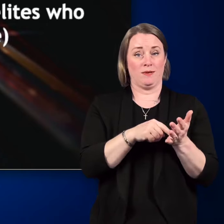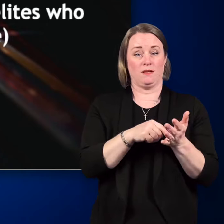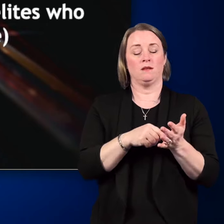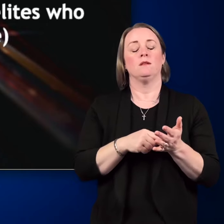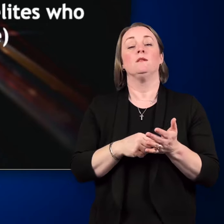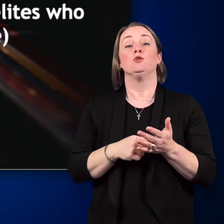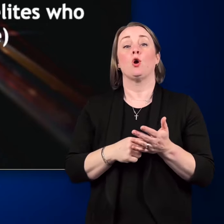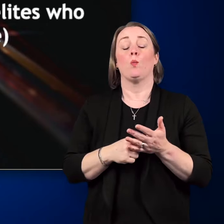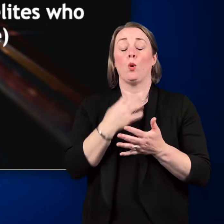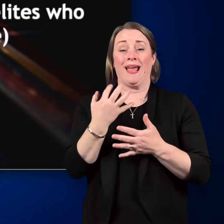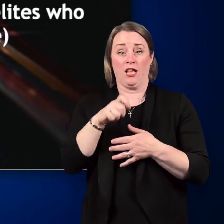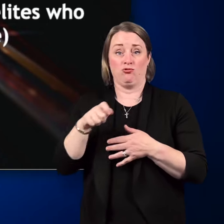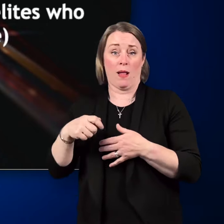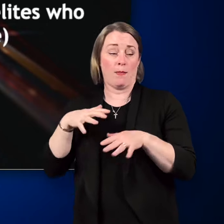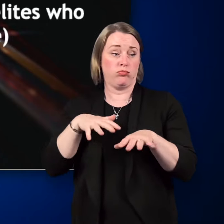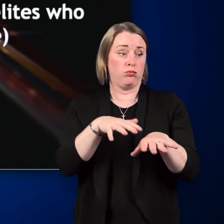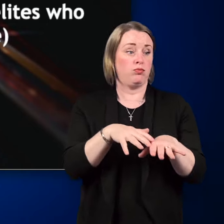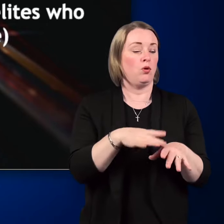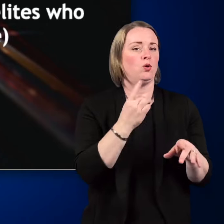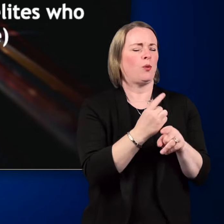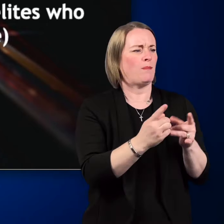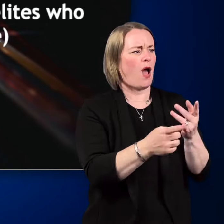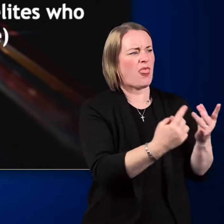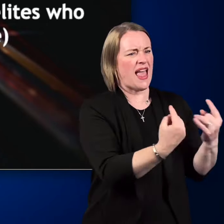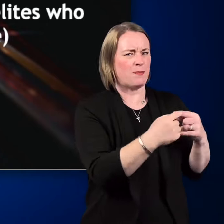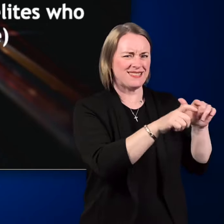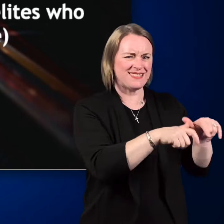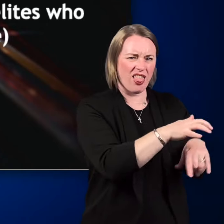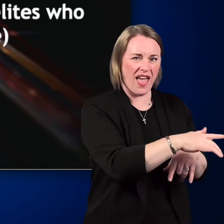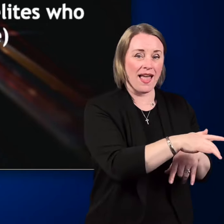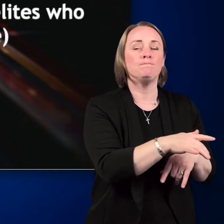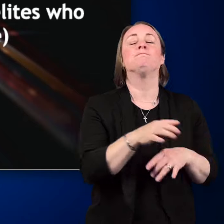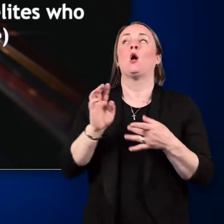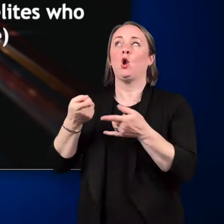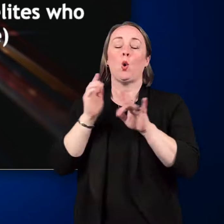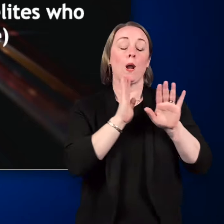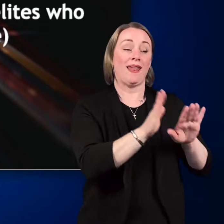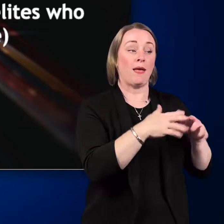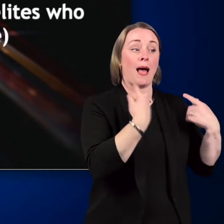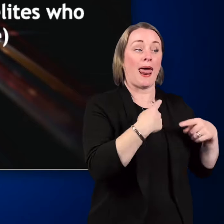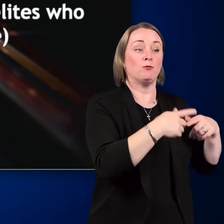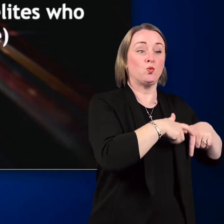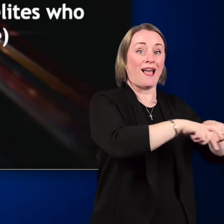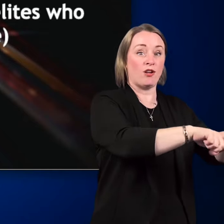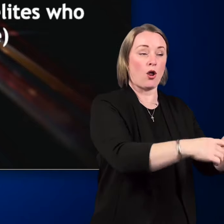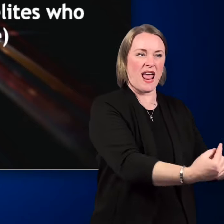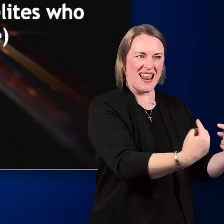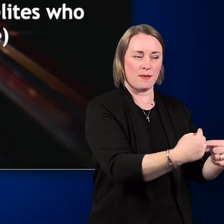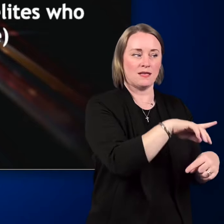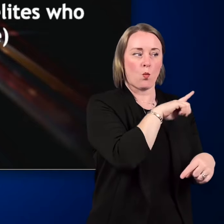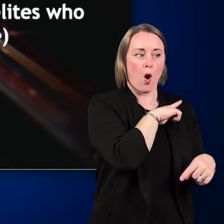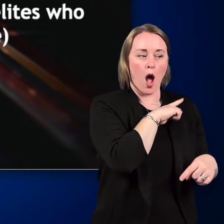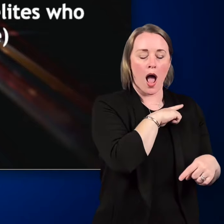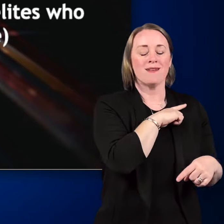left to test all those Israelites who had not experienced any of the wars in Canaan. He did